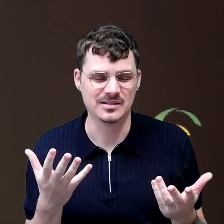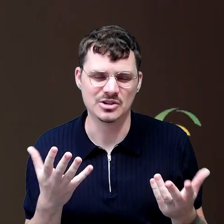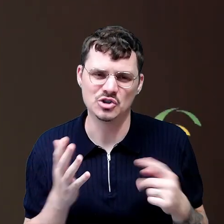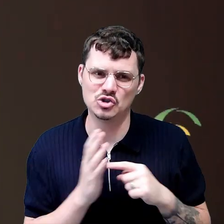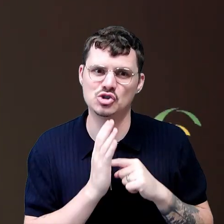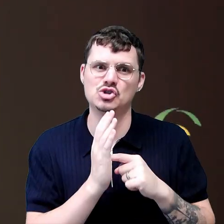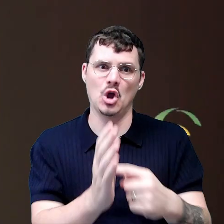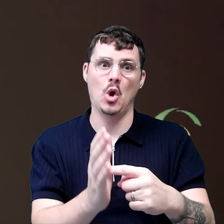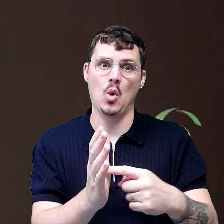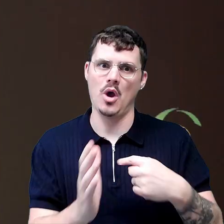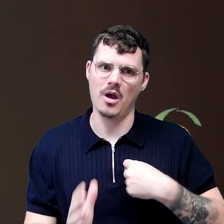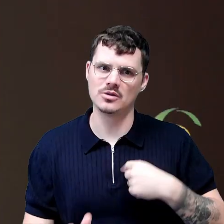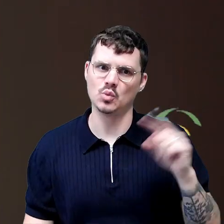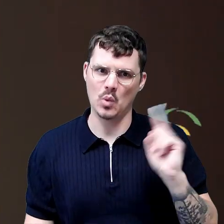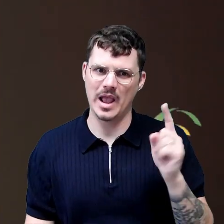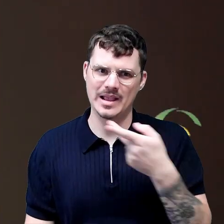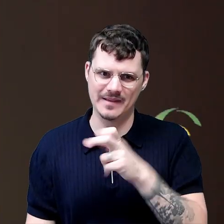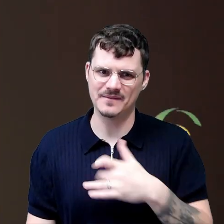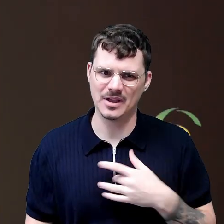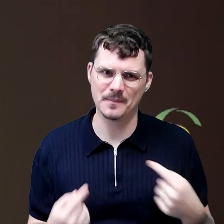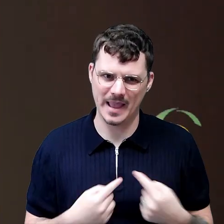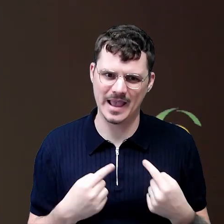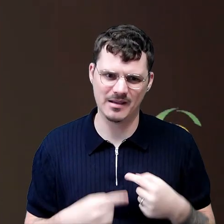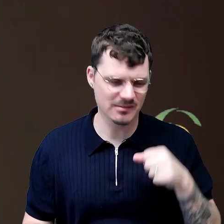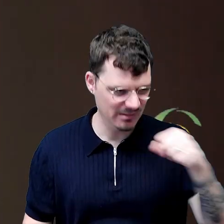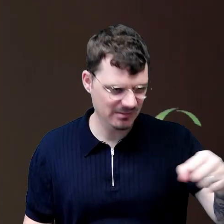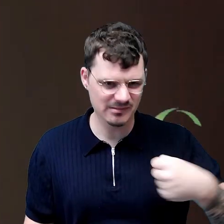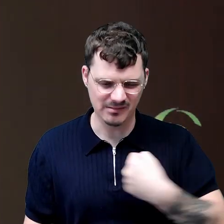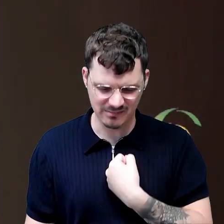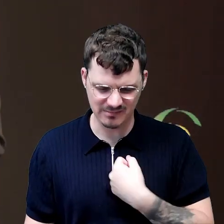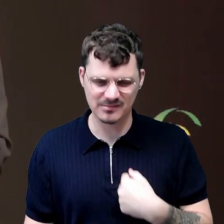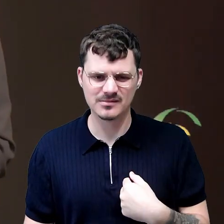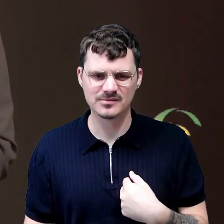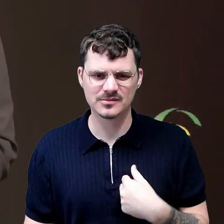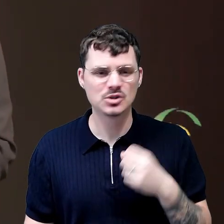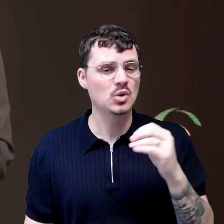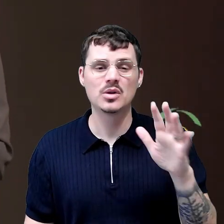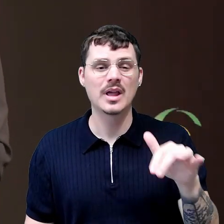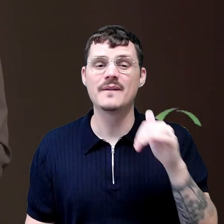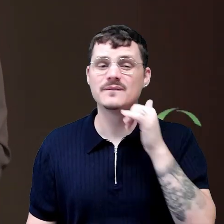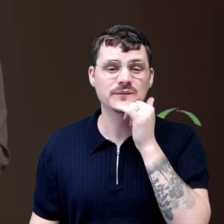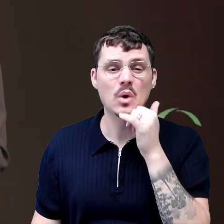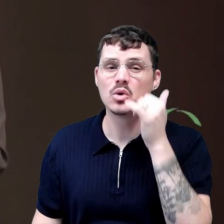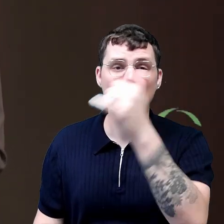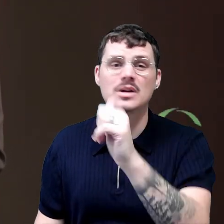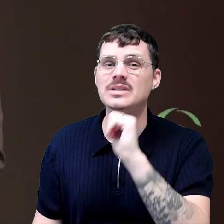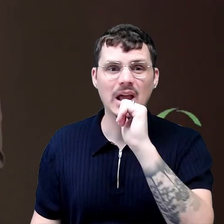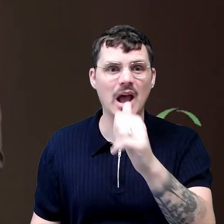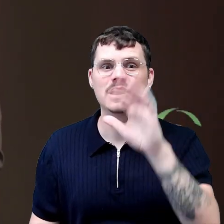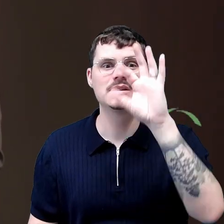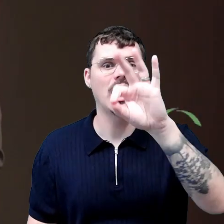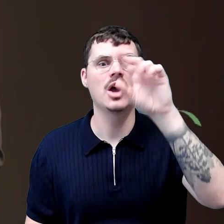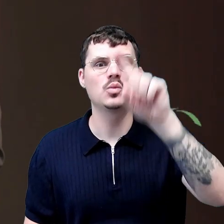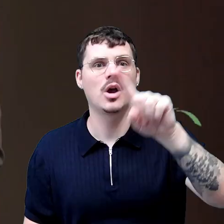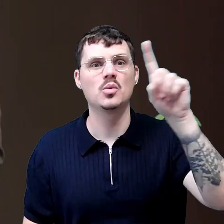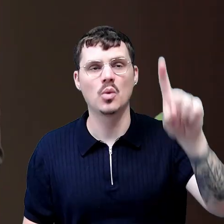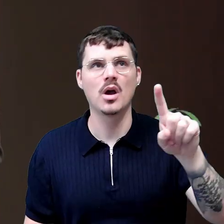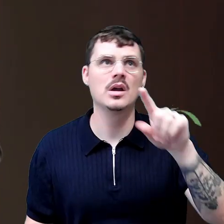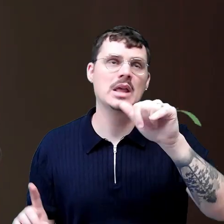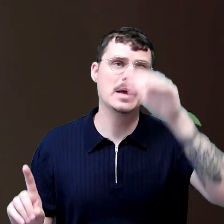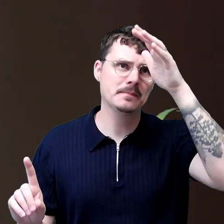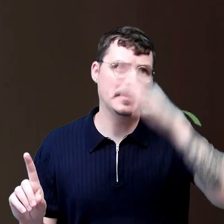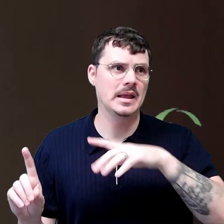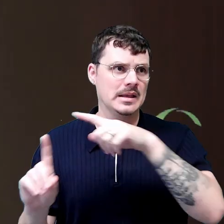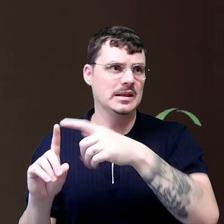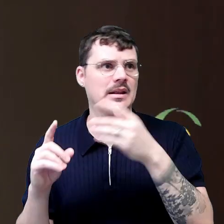is to show us where it hurts. So the phone call is not 911, we've got a guy with a